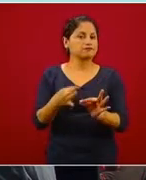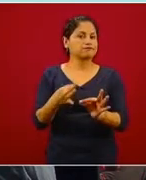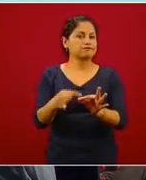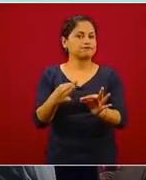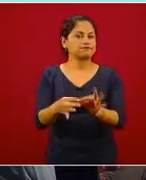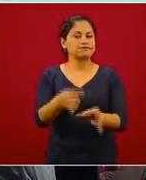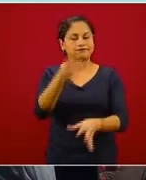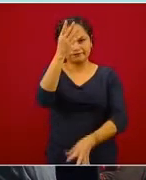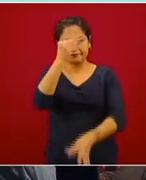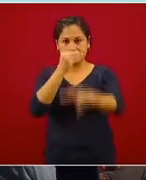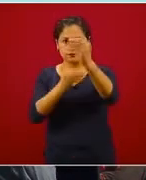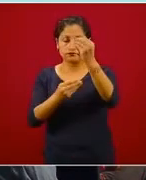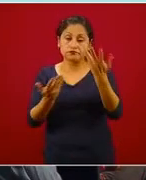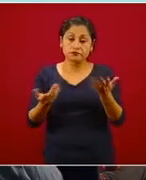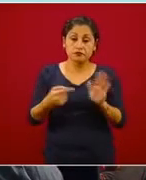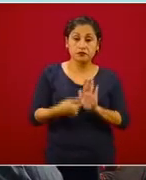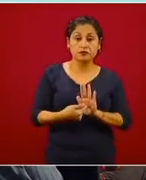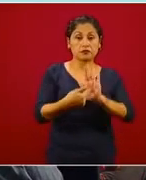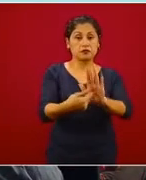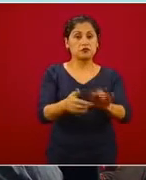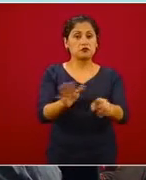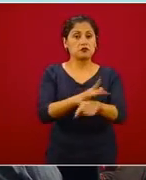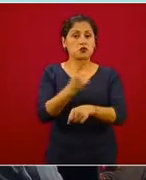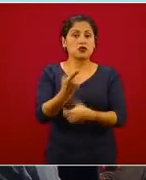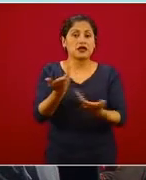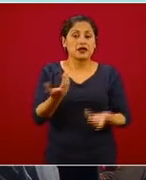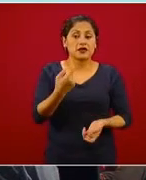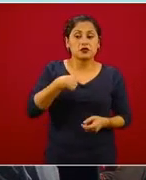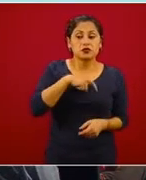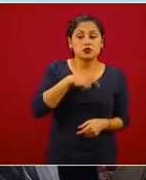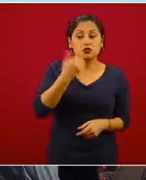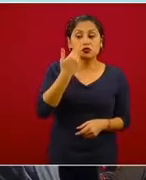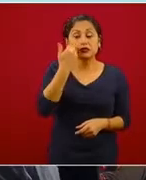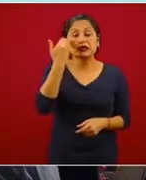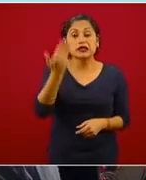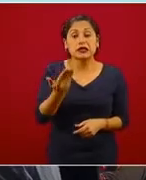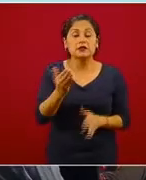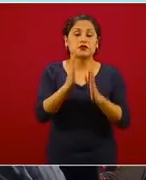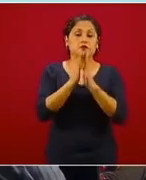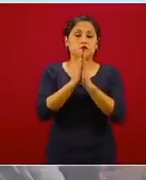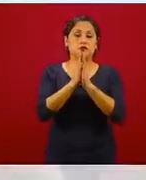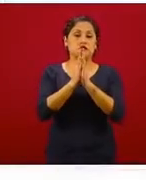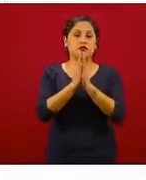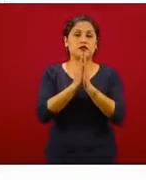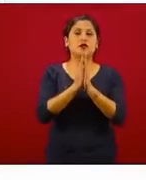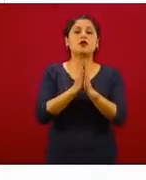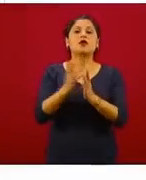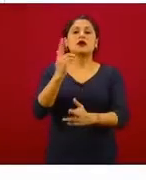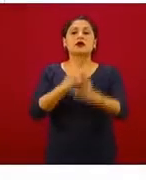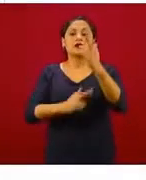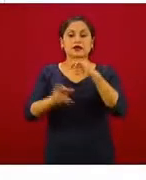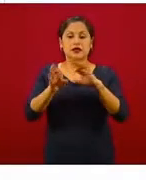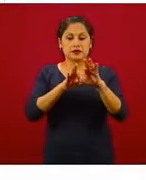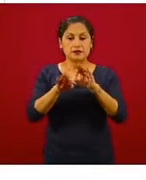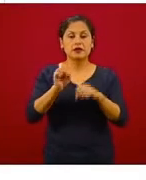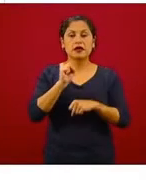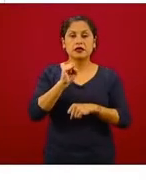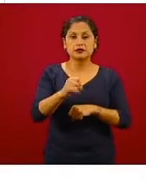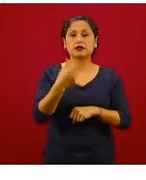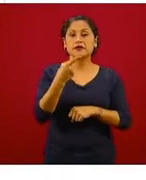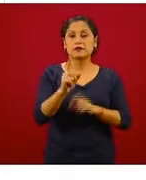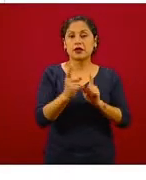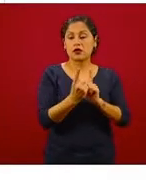um, different resources that are very helpful. So this is how what we wanted to explain and go over a little bit, so